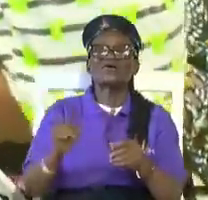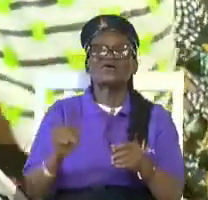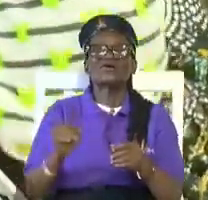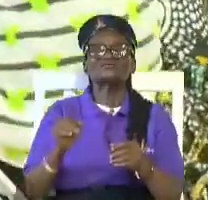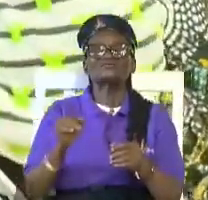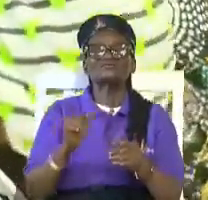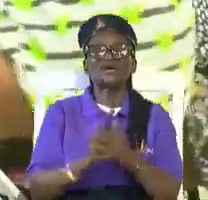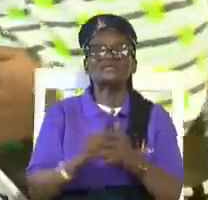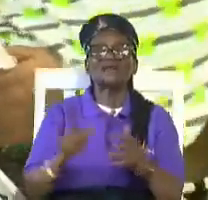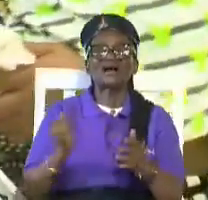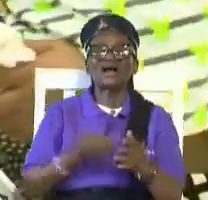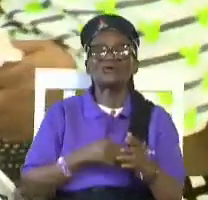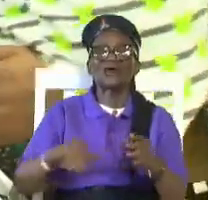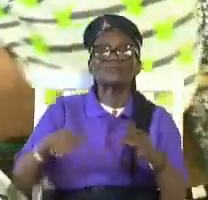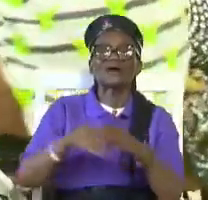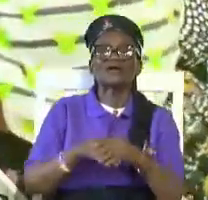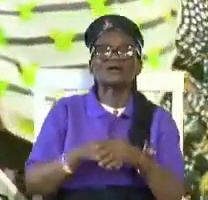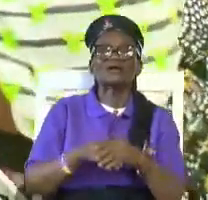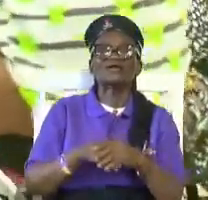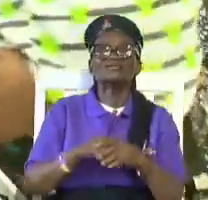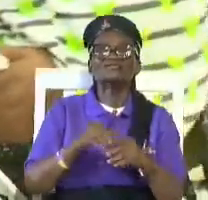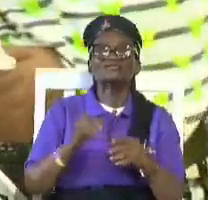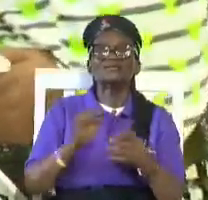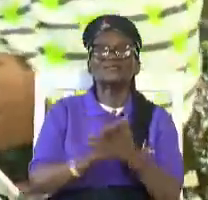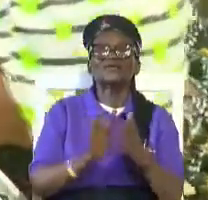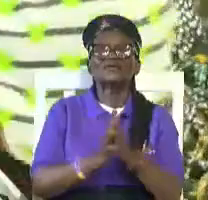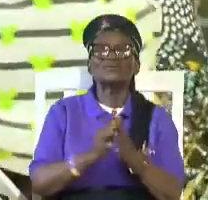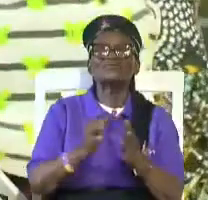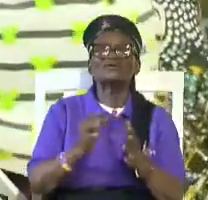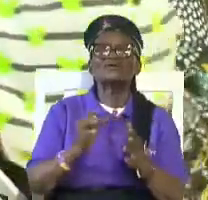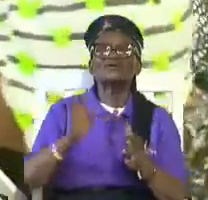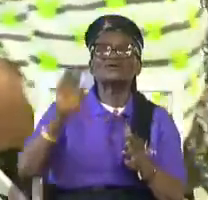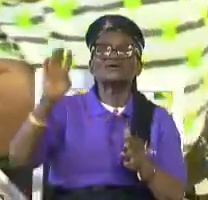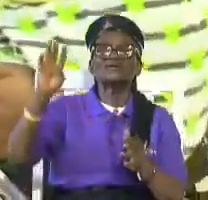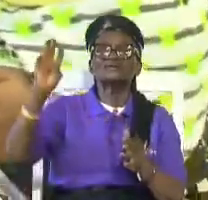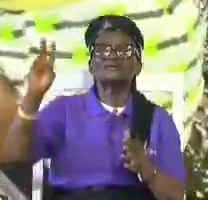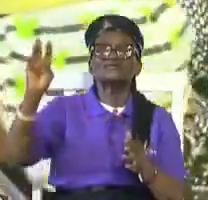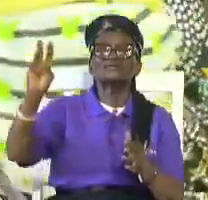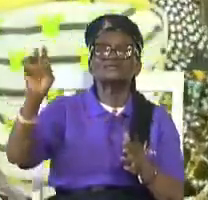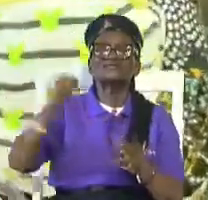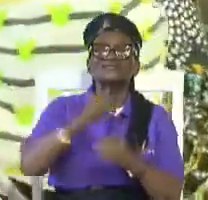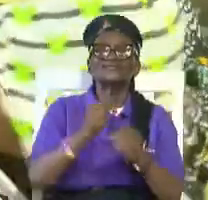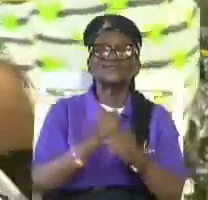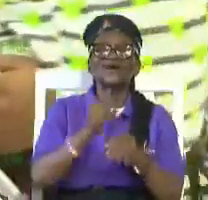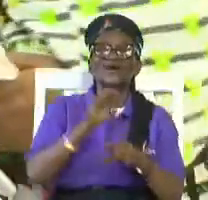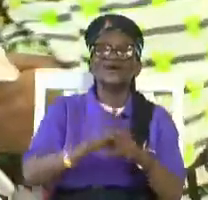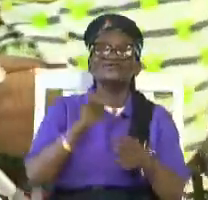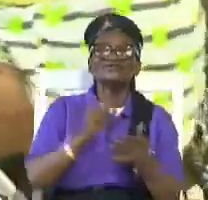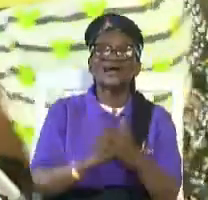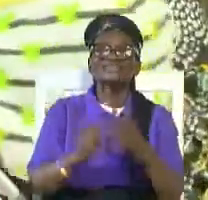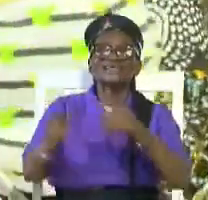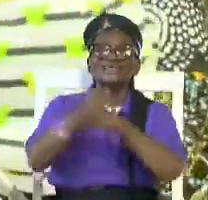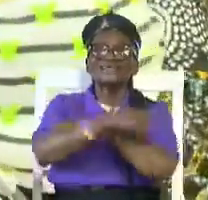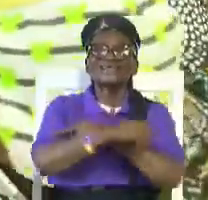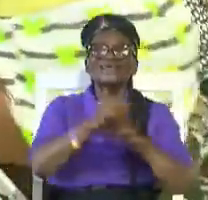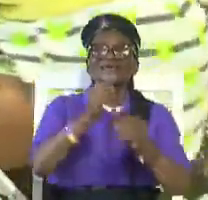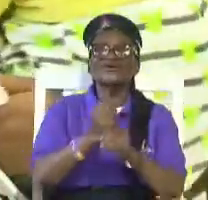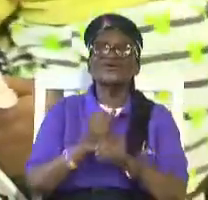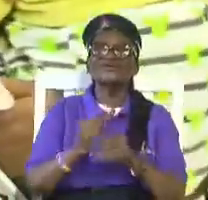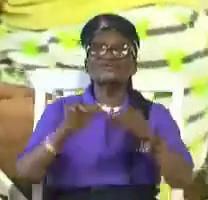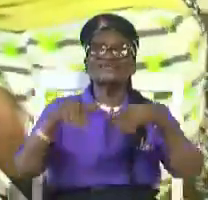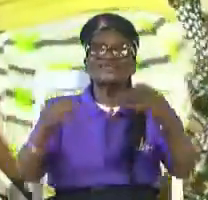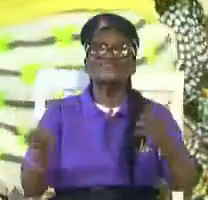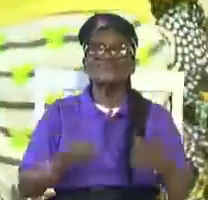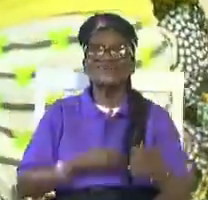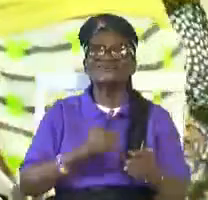2024, that our marriage clause 16 years, as that day, God gave us a gift. He gave us a boundary joy. He